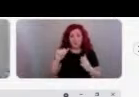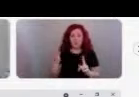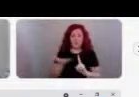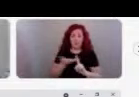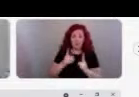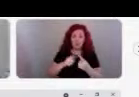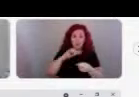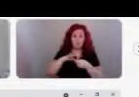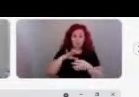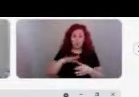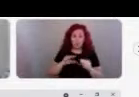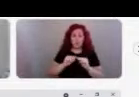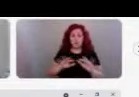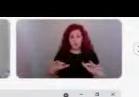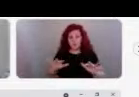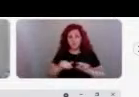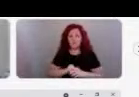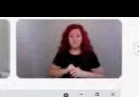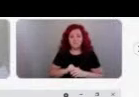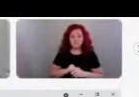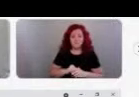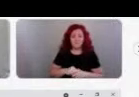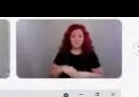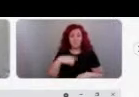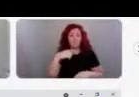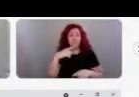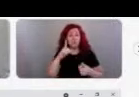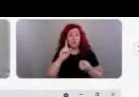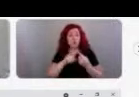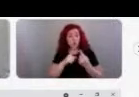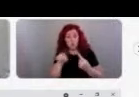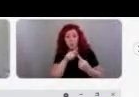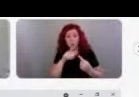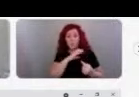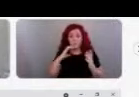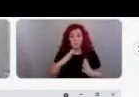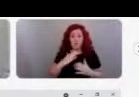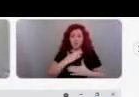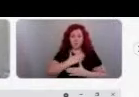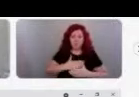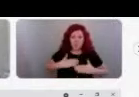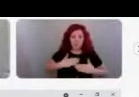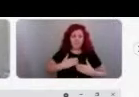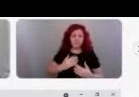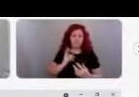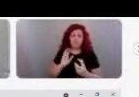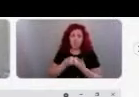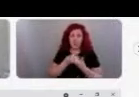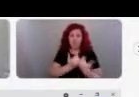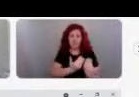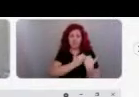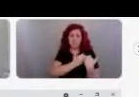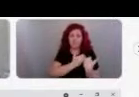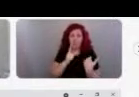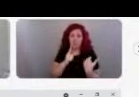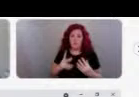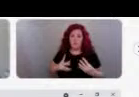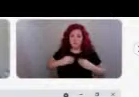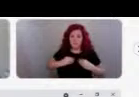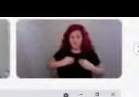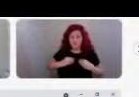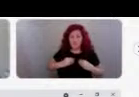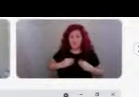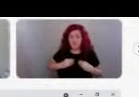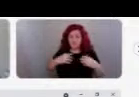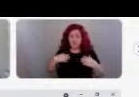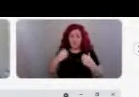base to the commissioners i really appreciate the very difficult task that you have taken on i strongly urge you